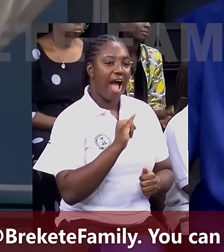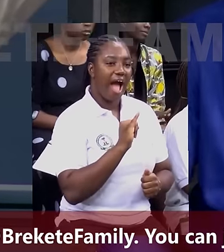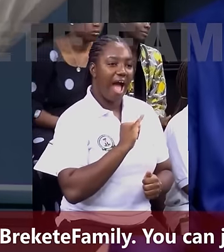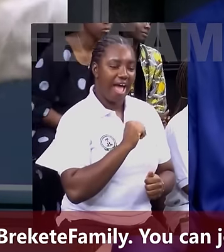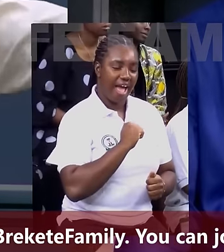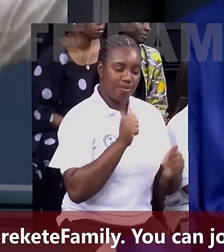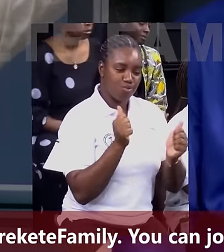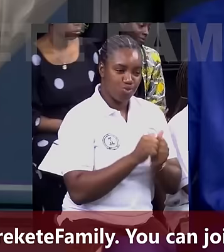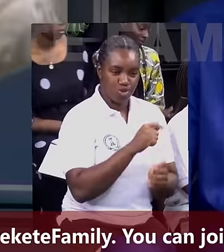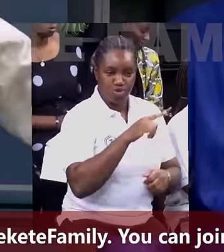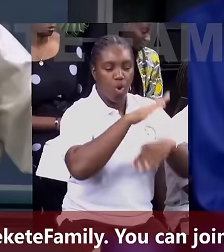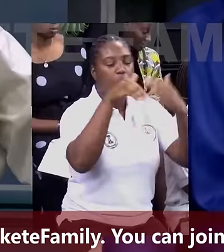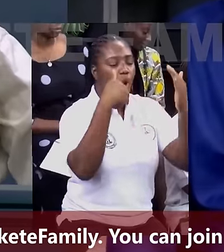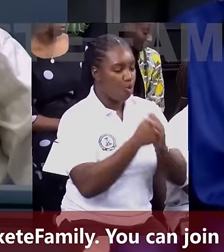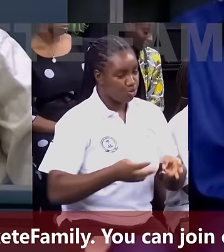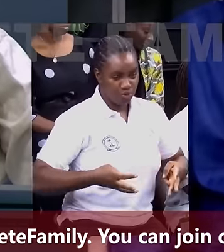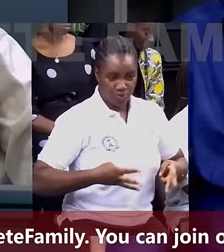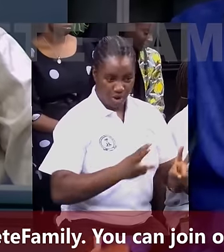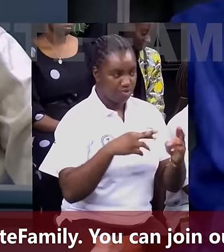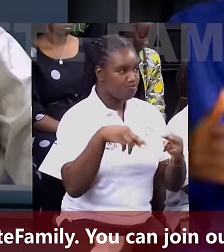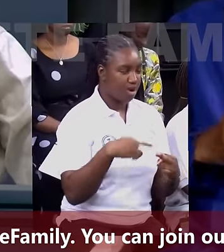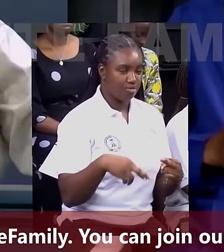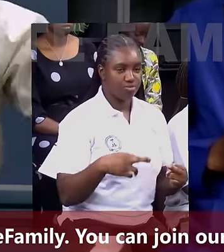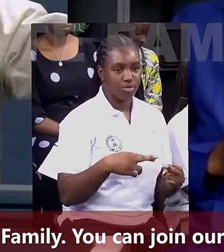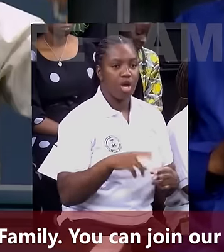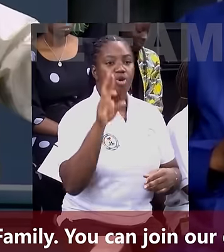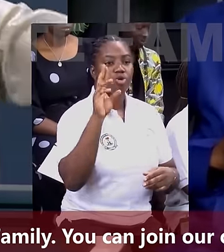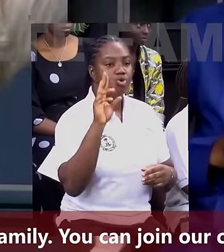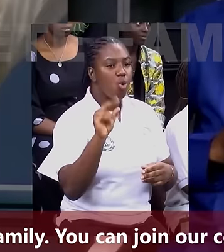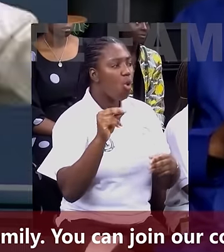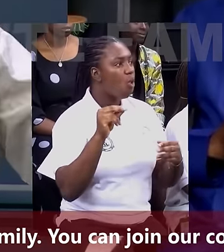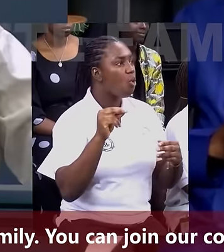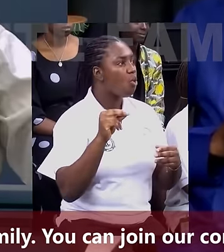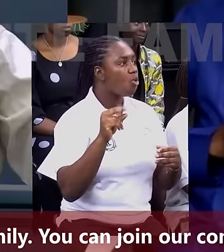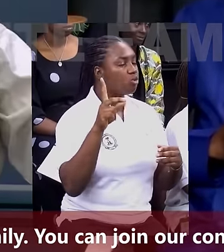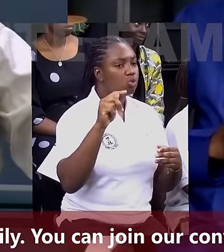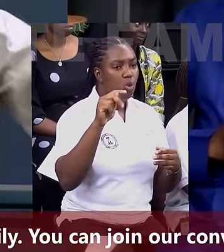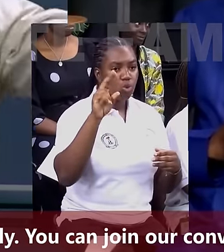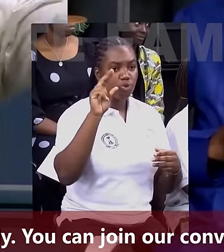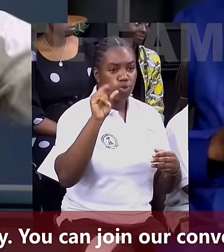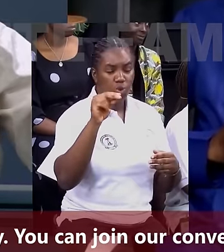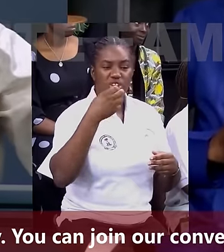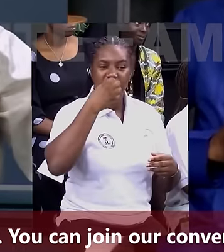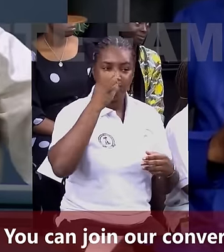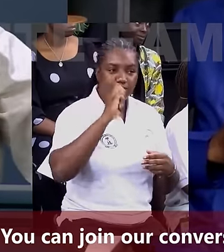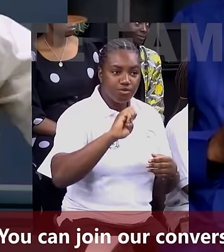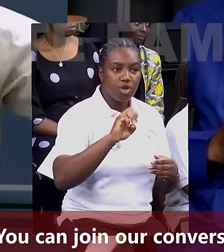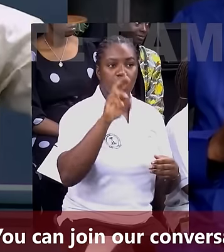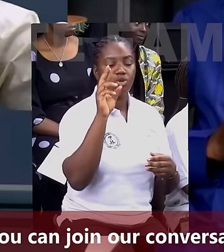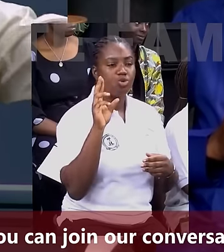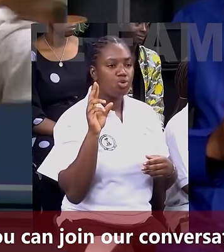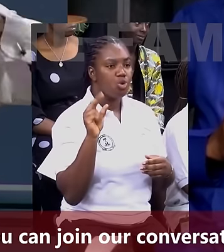I am with you all the way around. Thank you so much. I'm grateful. No bagger. No evil. Yeah.